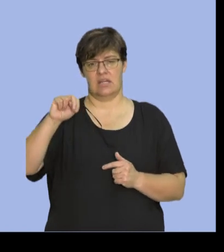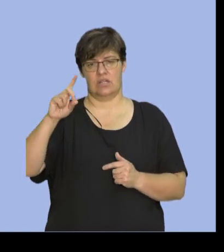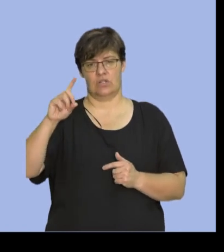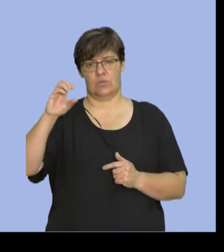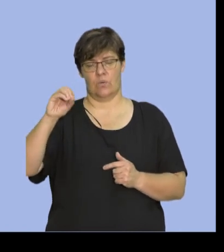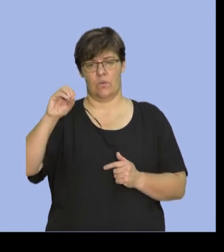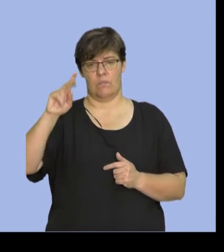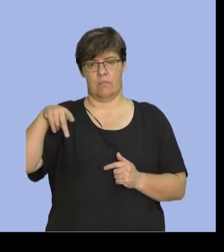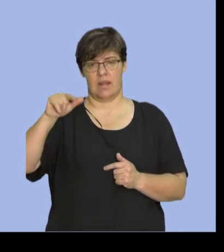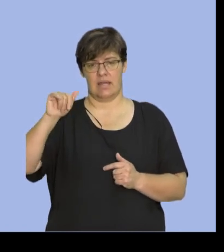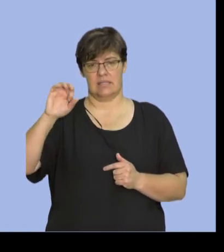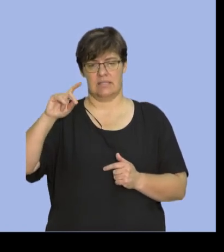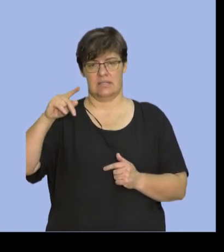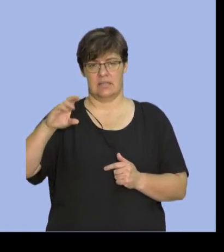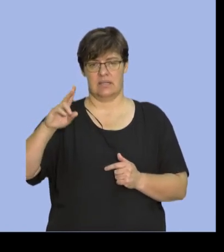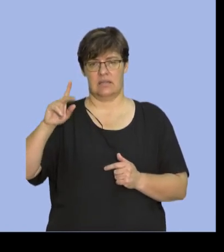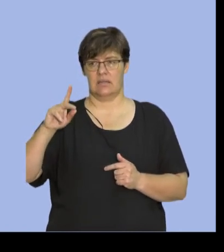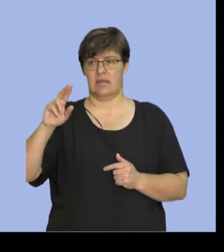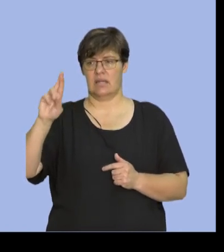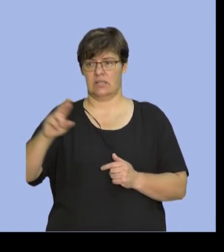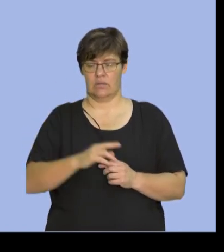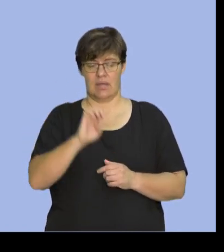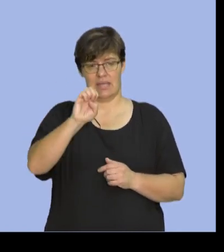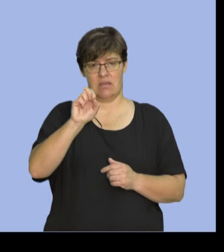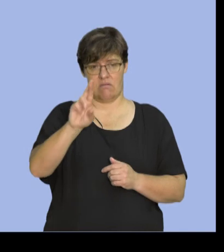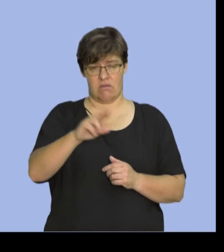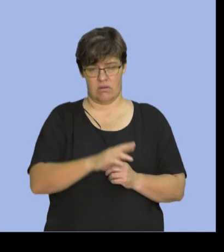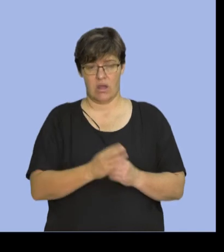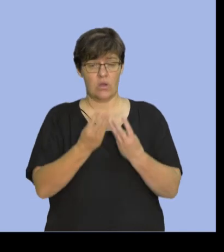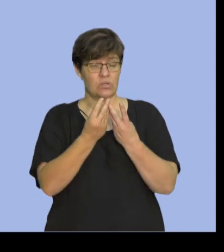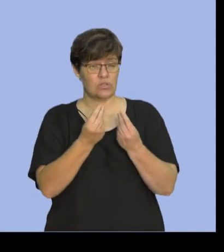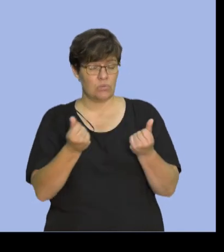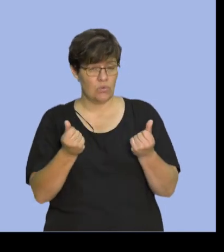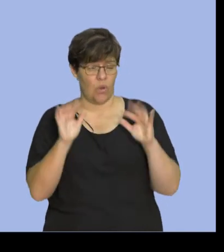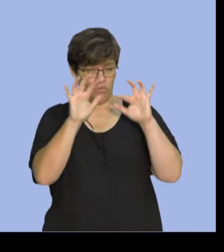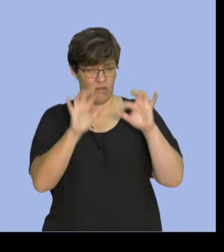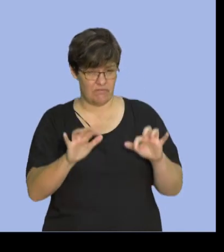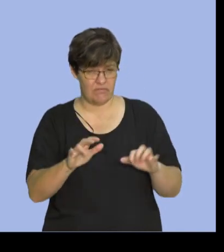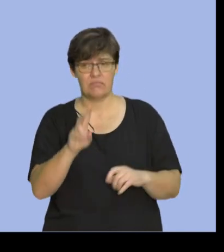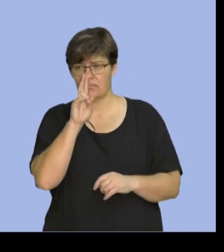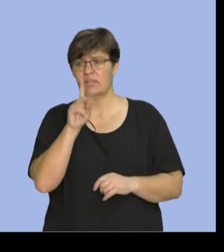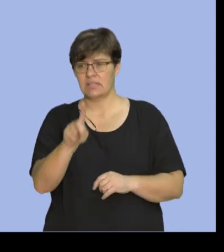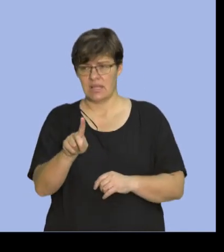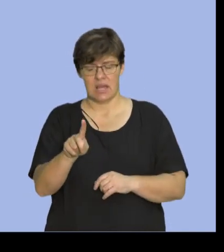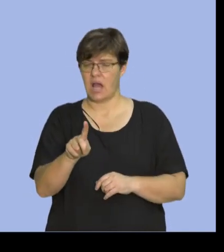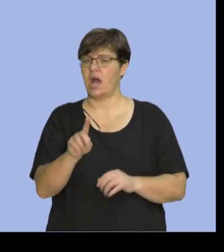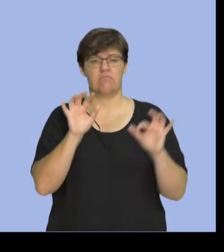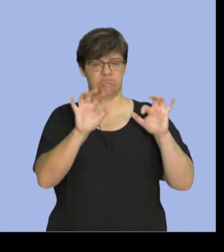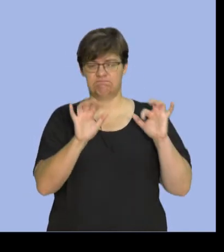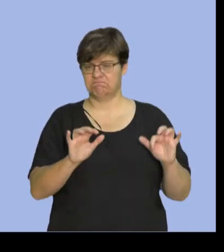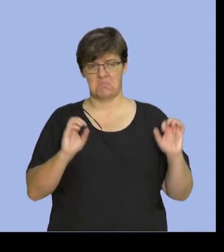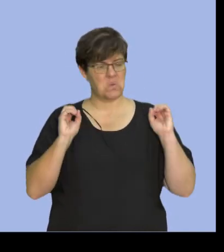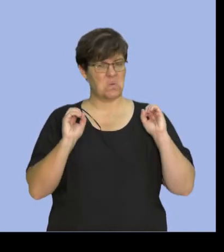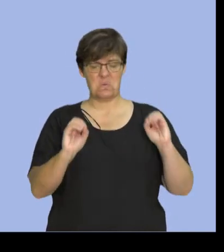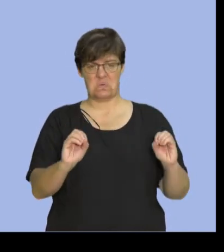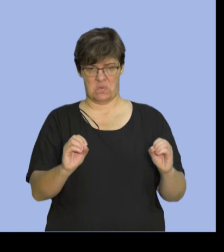reticulum. The question is this a smooth or rough ER? Clearly, no presence of ribosomes on the